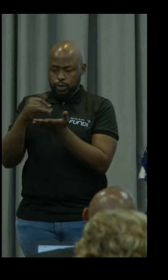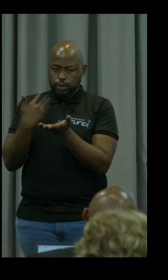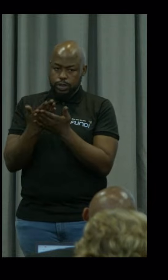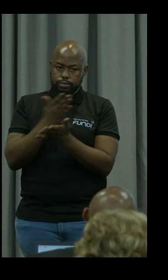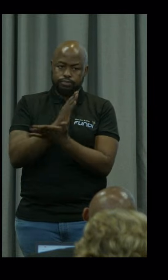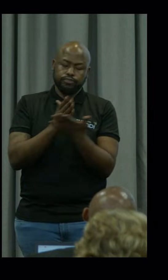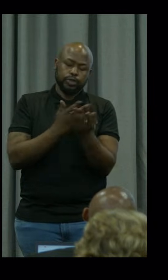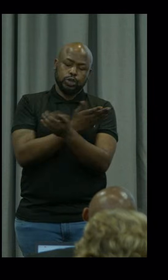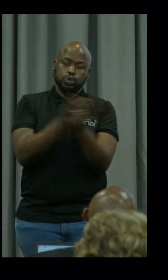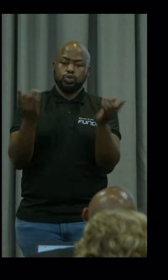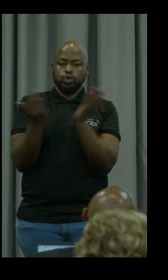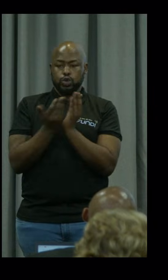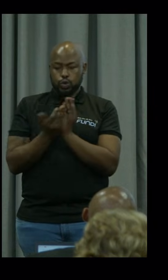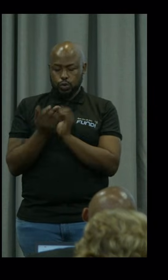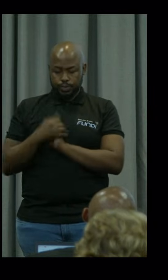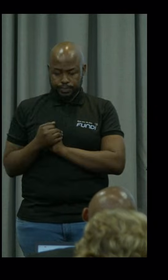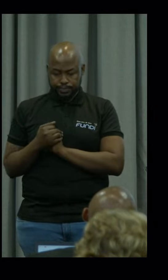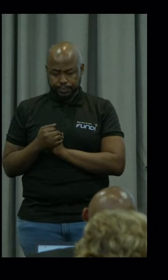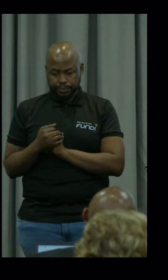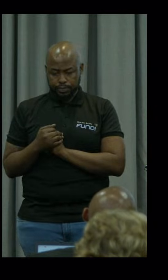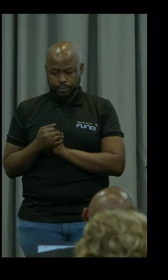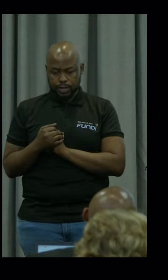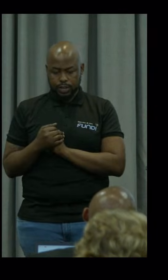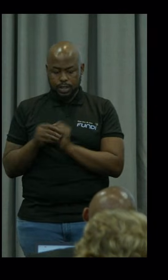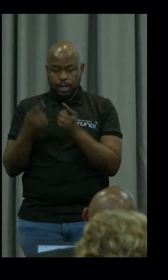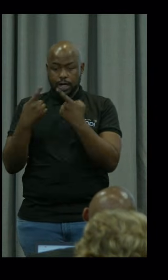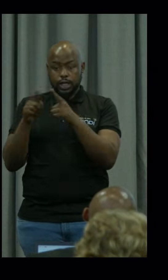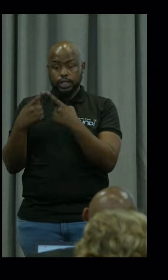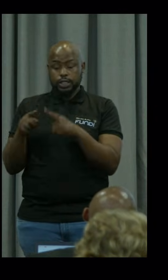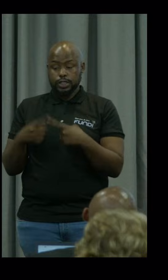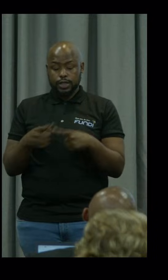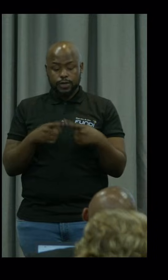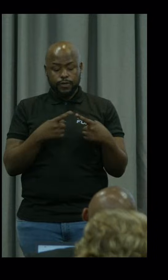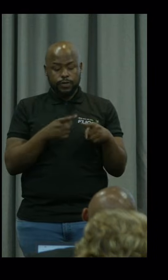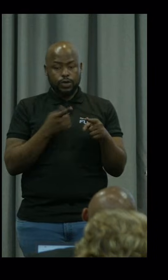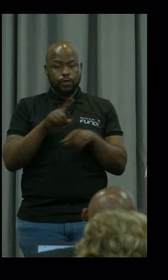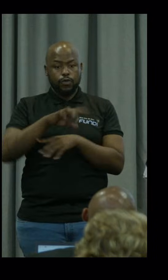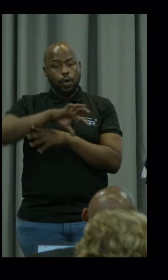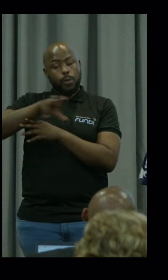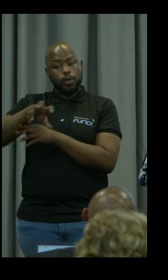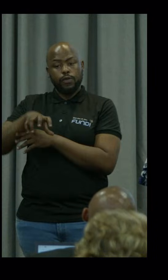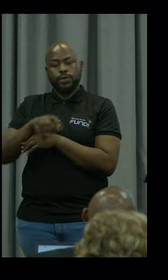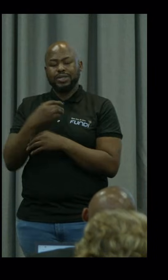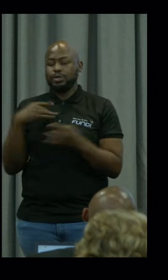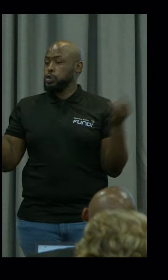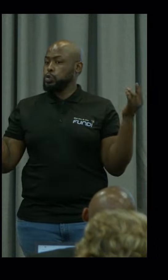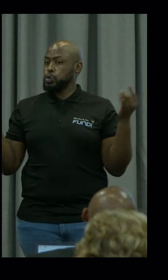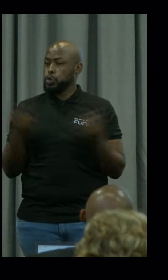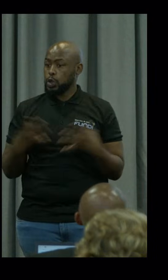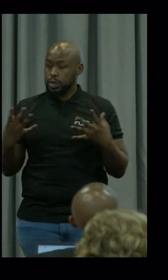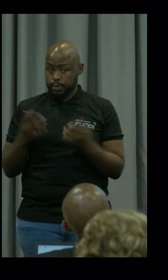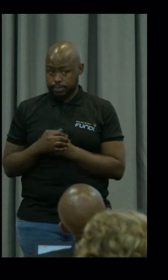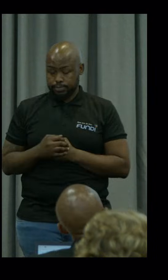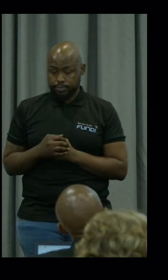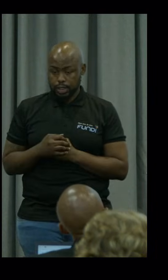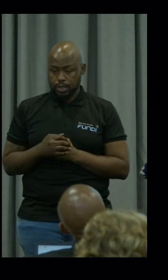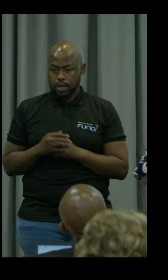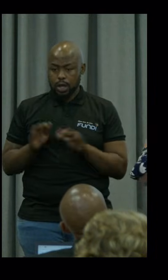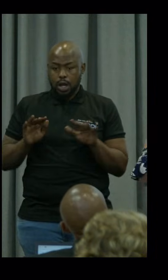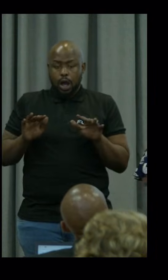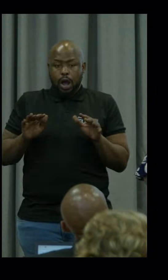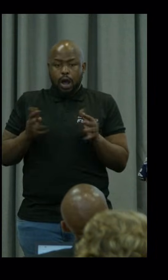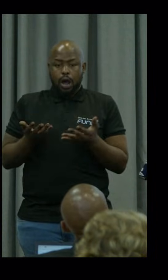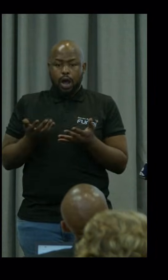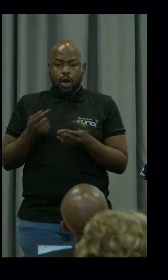distribute to our schools. Different learner-educator ratios across provinces. Colleagues, it's shocking how this